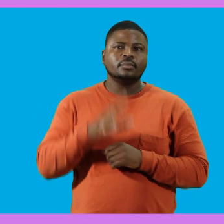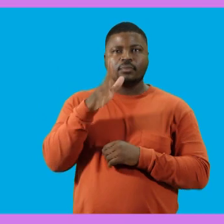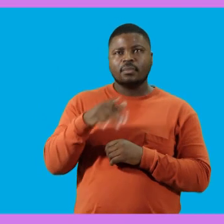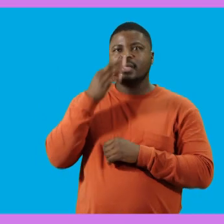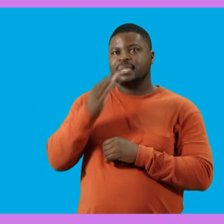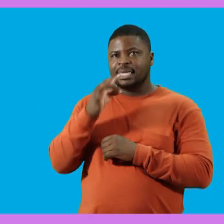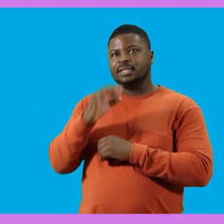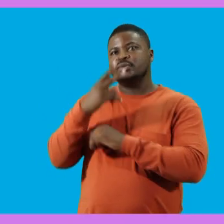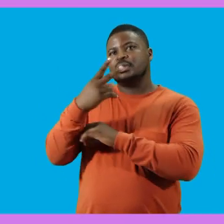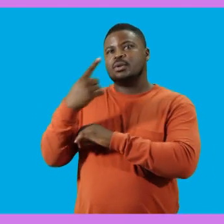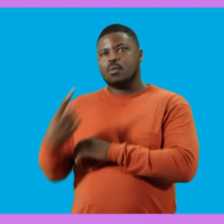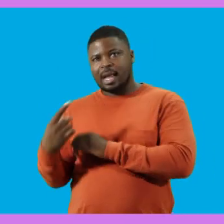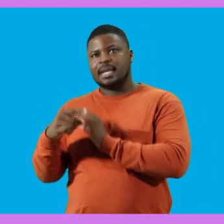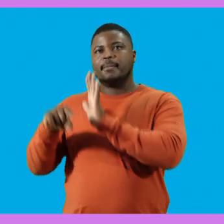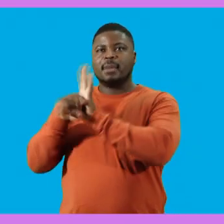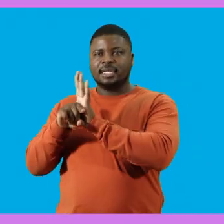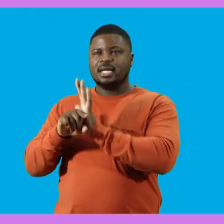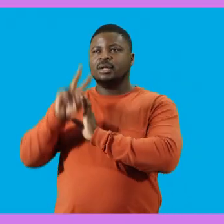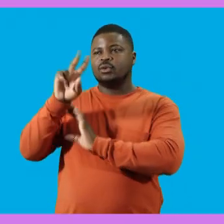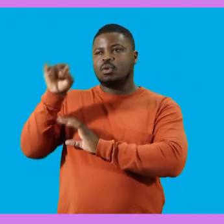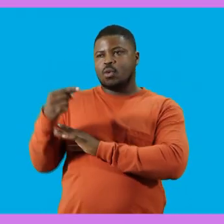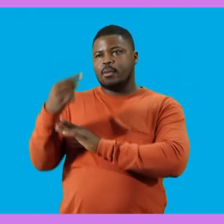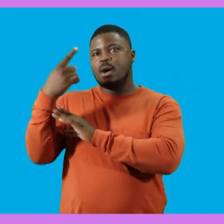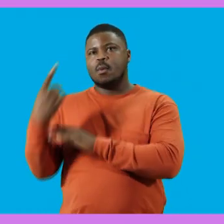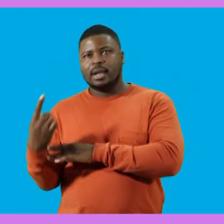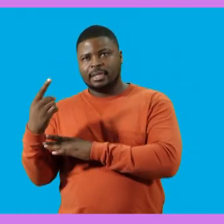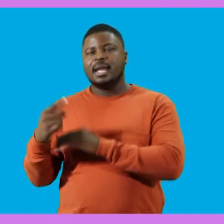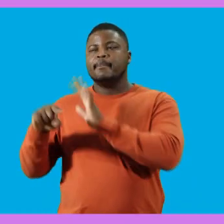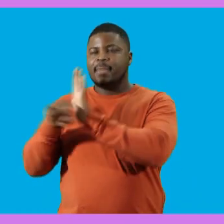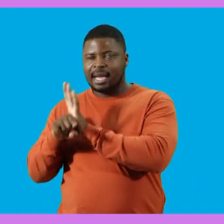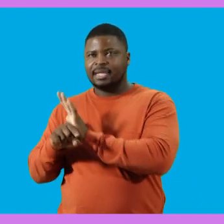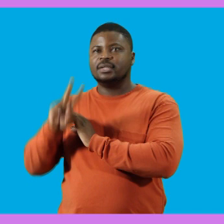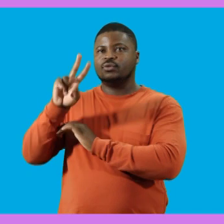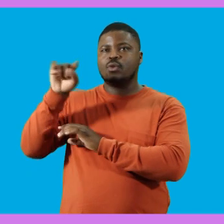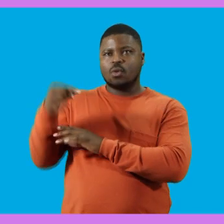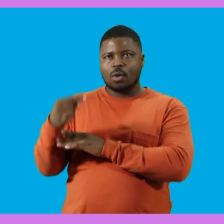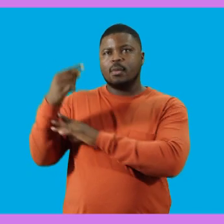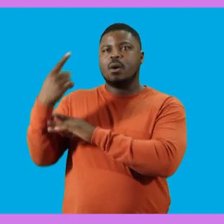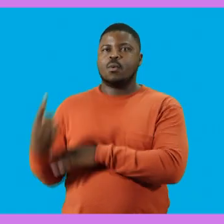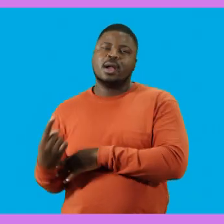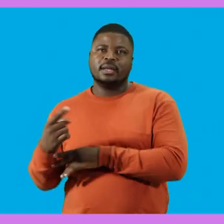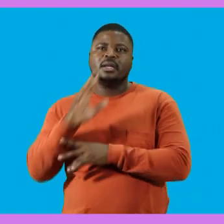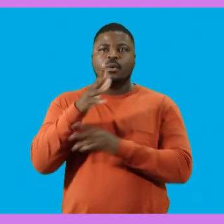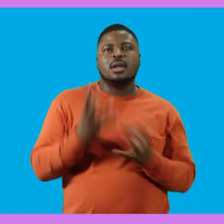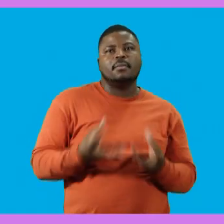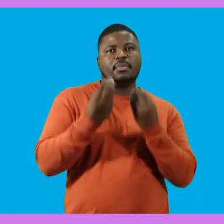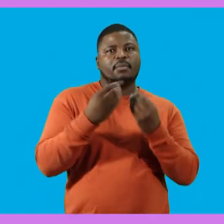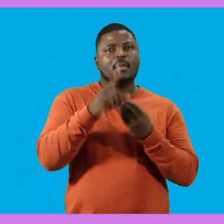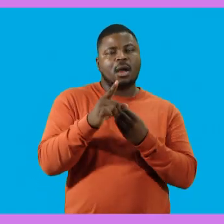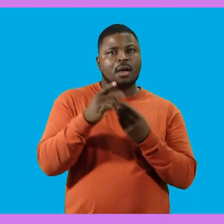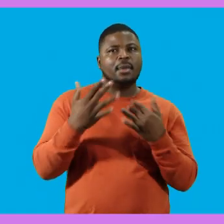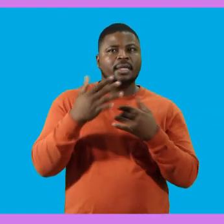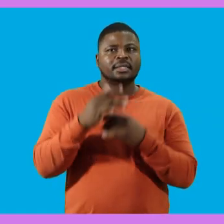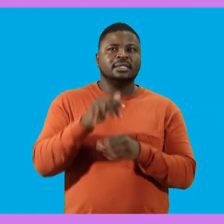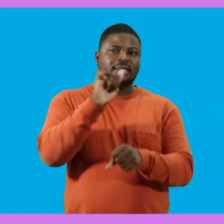21 minus 2,1 minus 2,1, and that gives me a